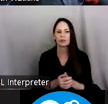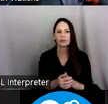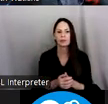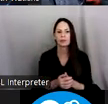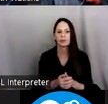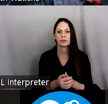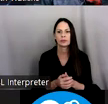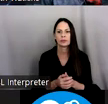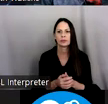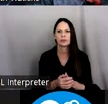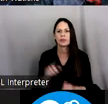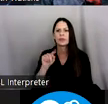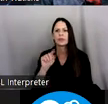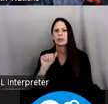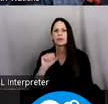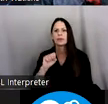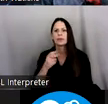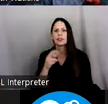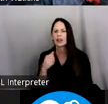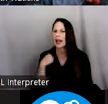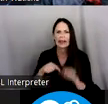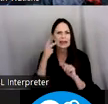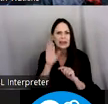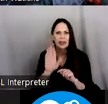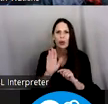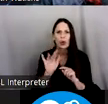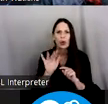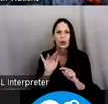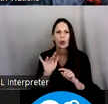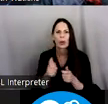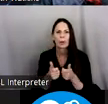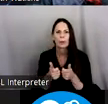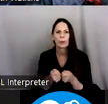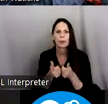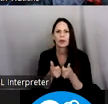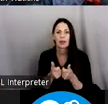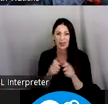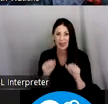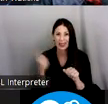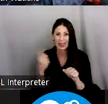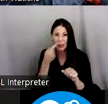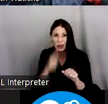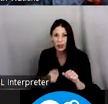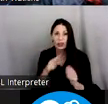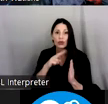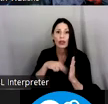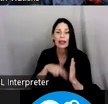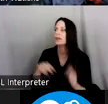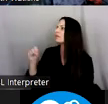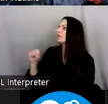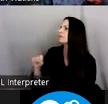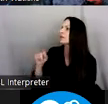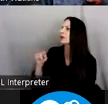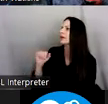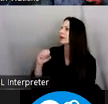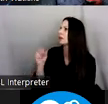Tashka, I can't see your tech. Can someone read Yeah. out loud the chat? Yes, this is Tasha Conquer, they, them. I was